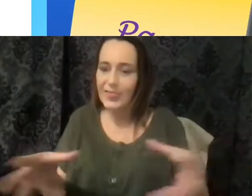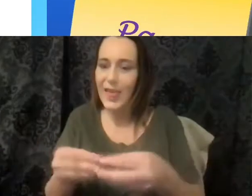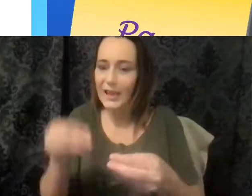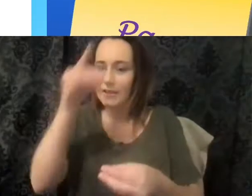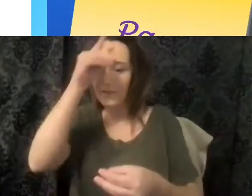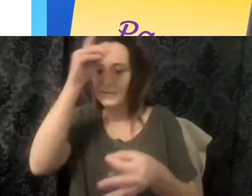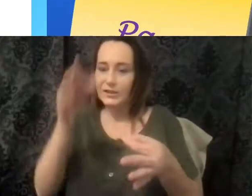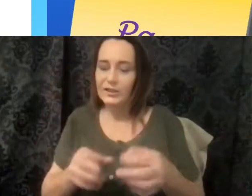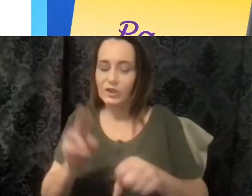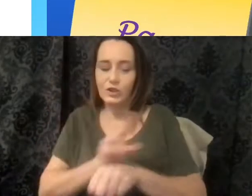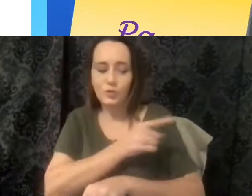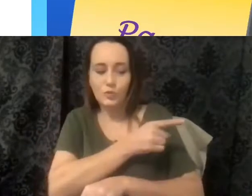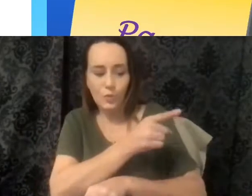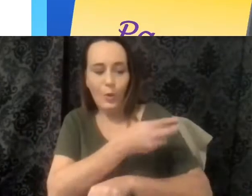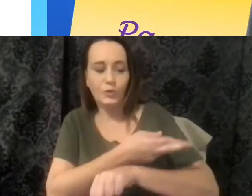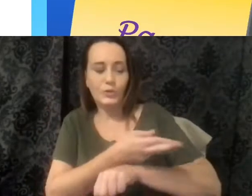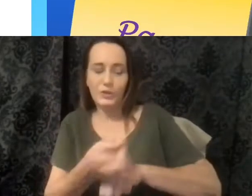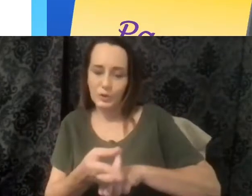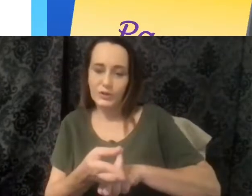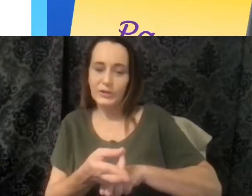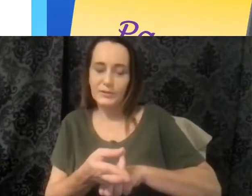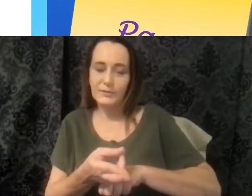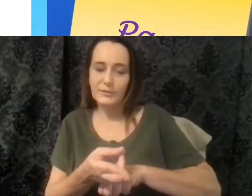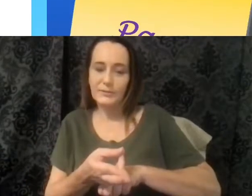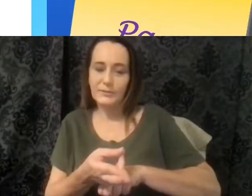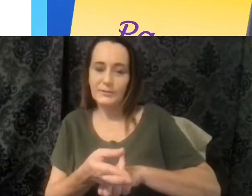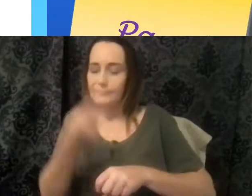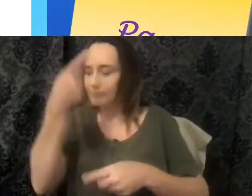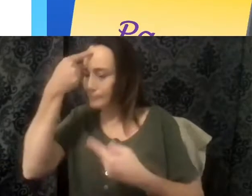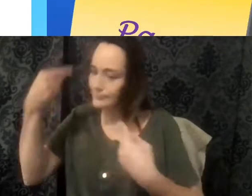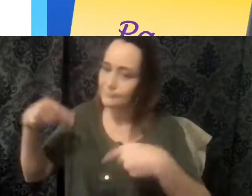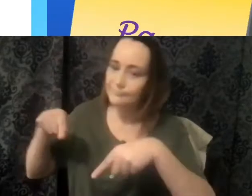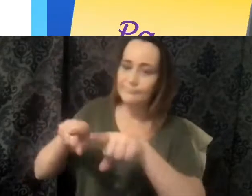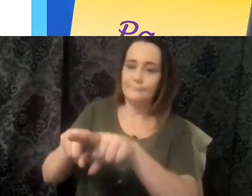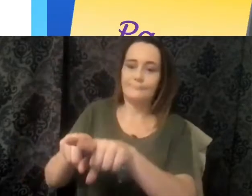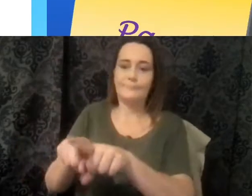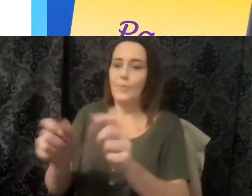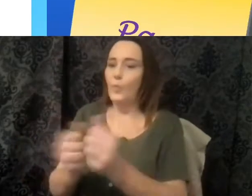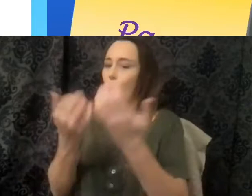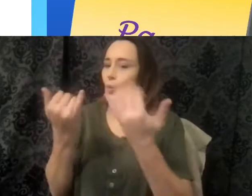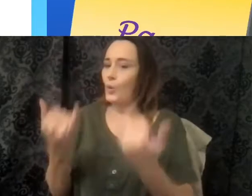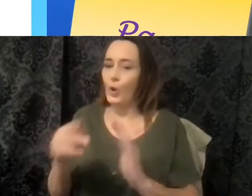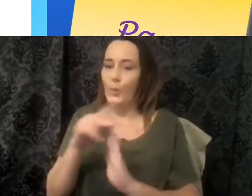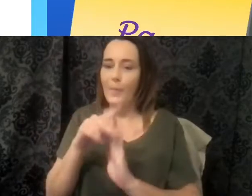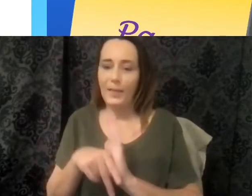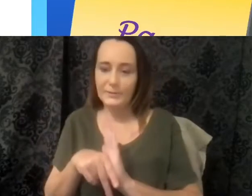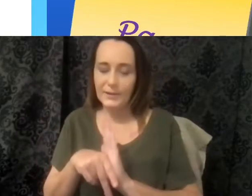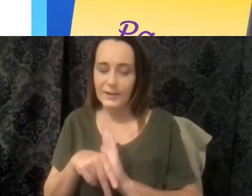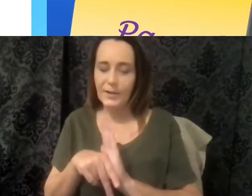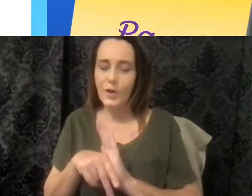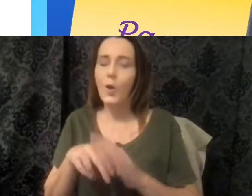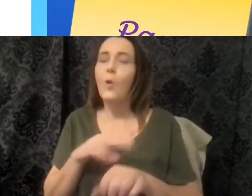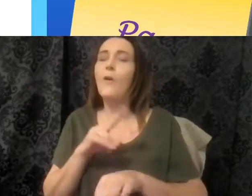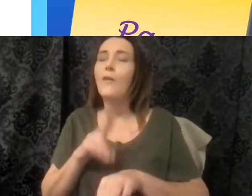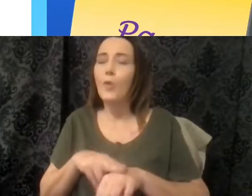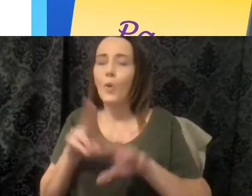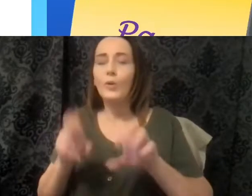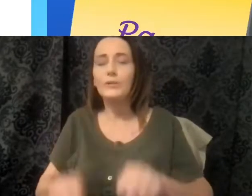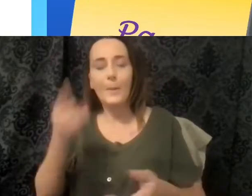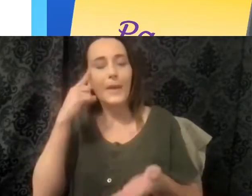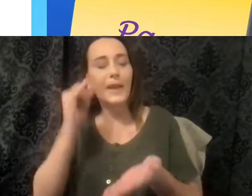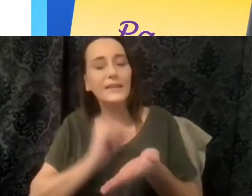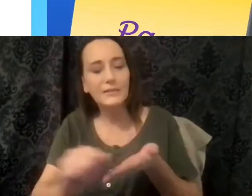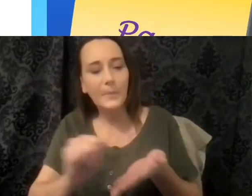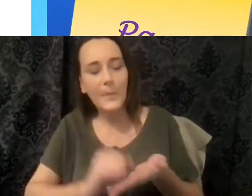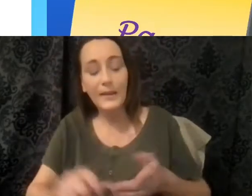those resources. So this would just simply be in line with current policy. That, of course, there could be an inspection, but the conference would need